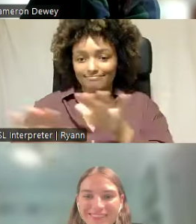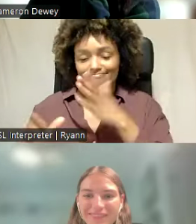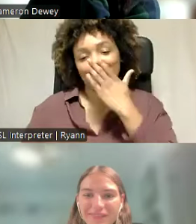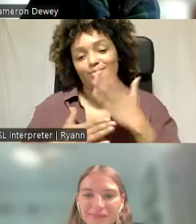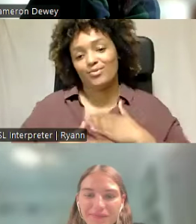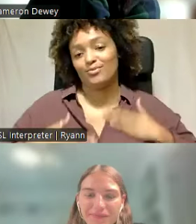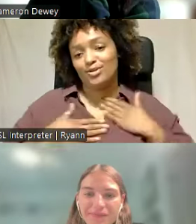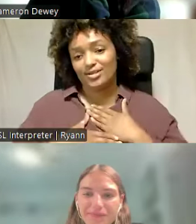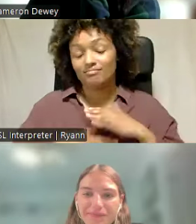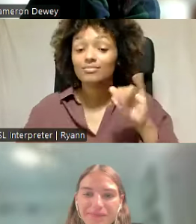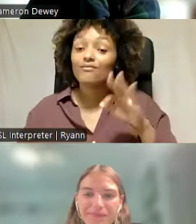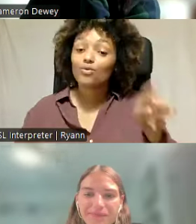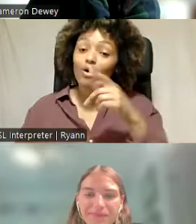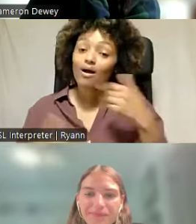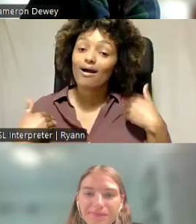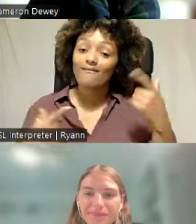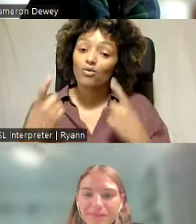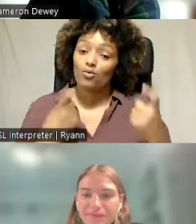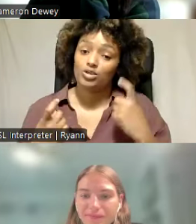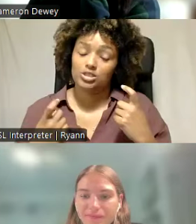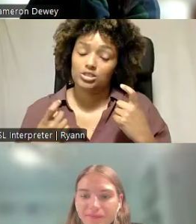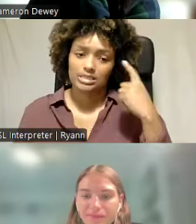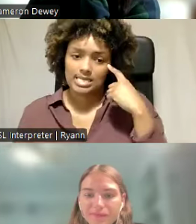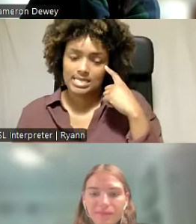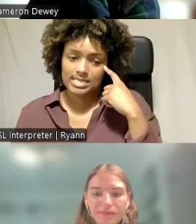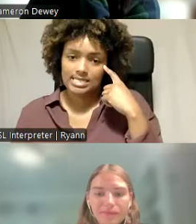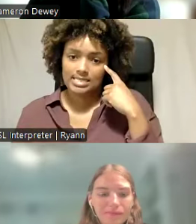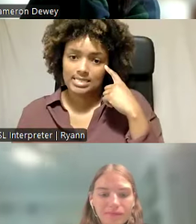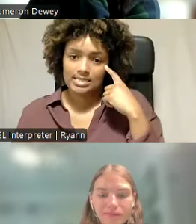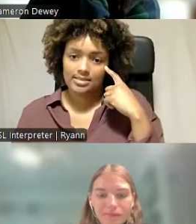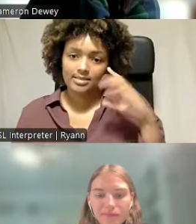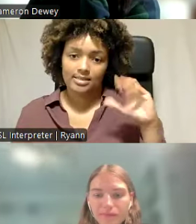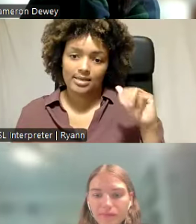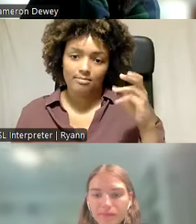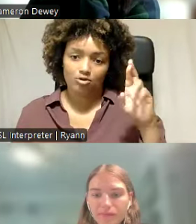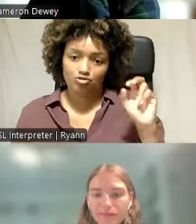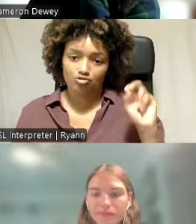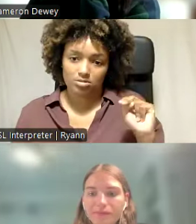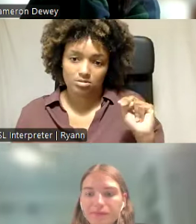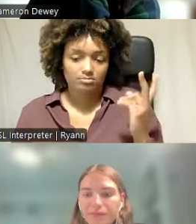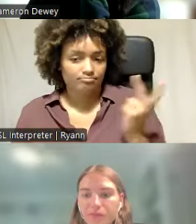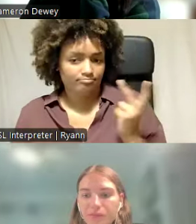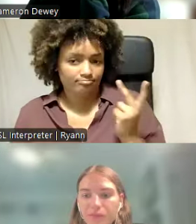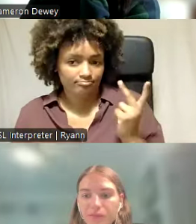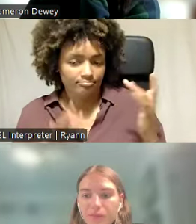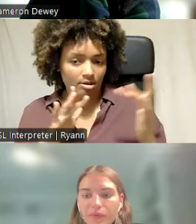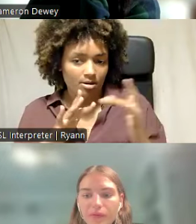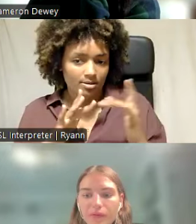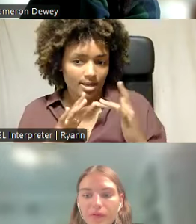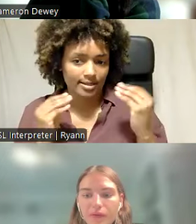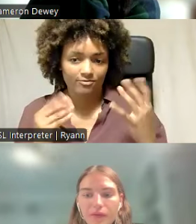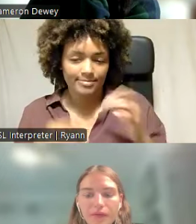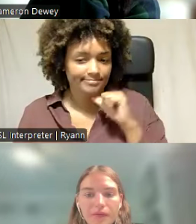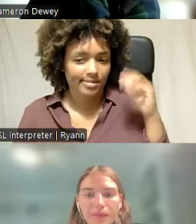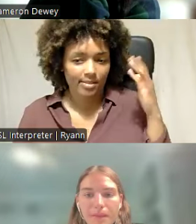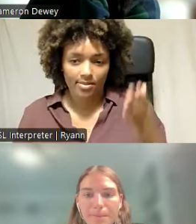any questions, I don't think Cameron and I's contact information is there,